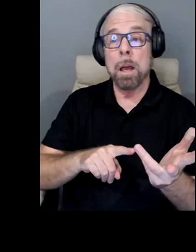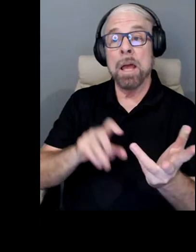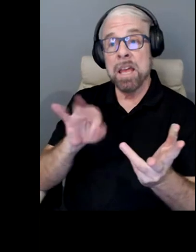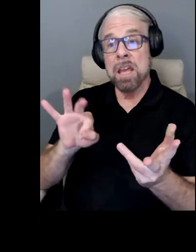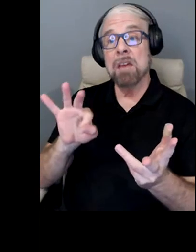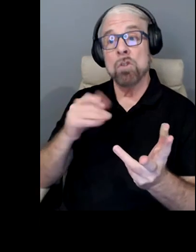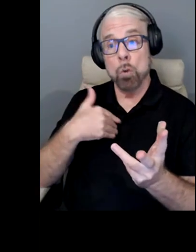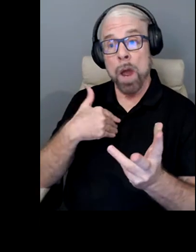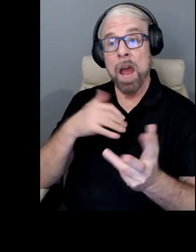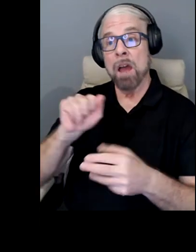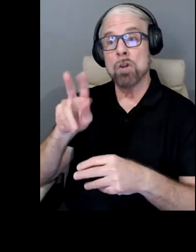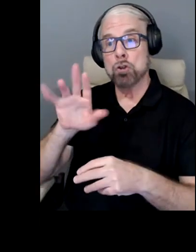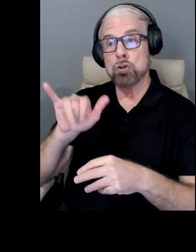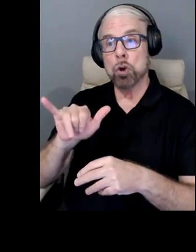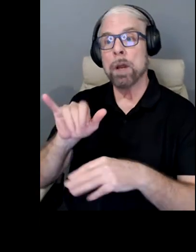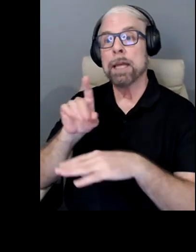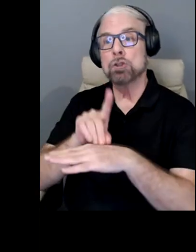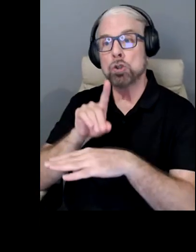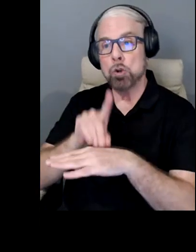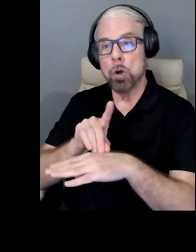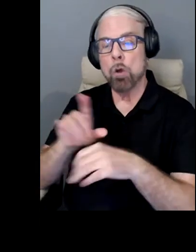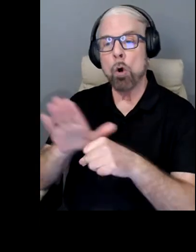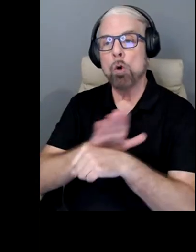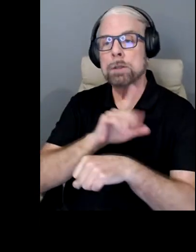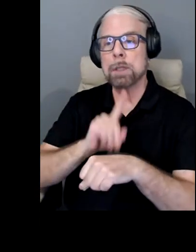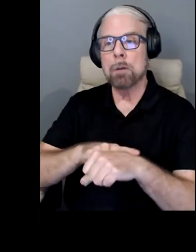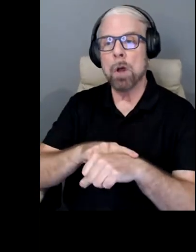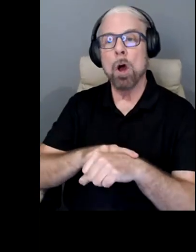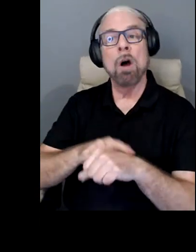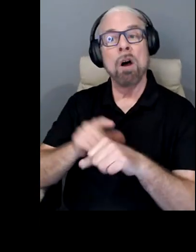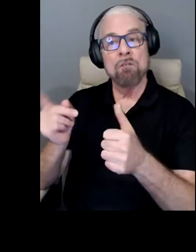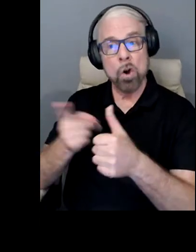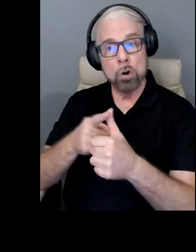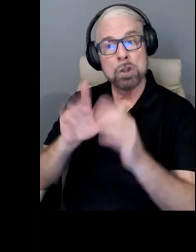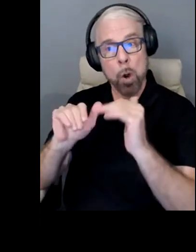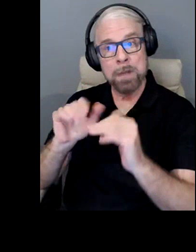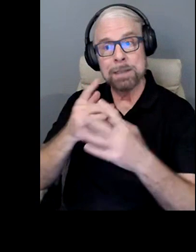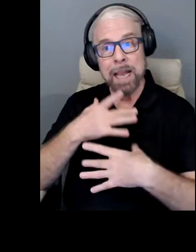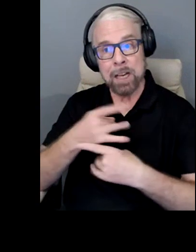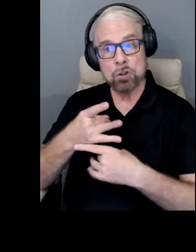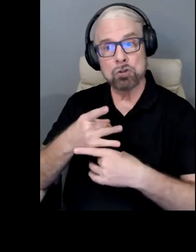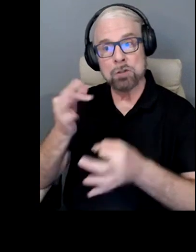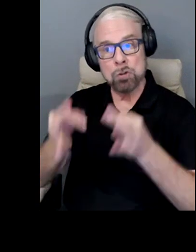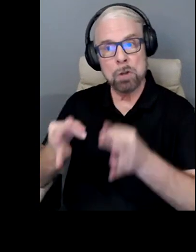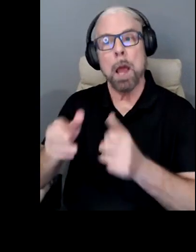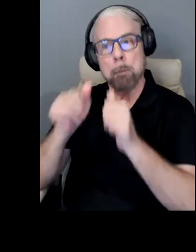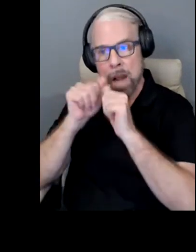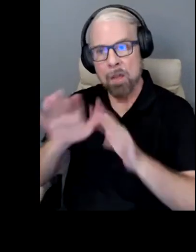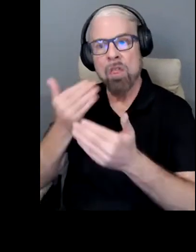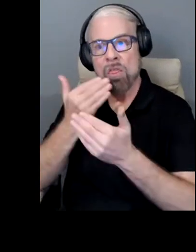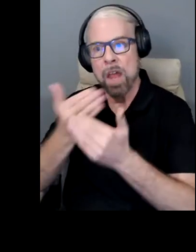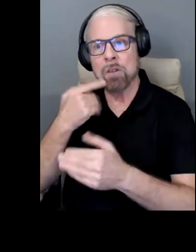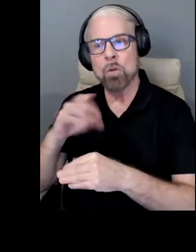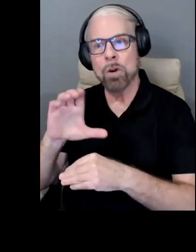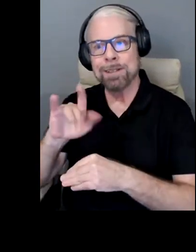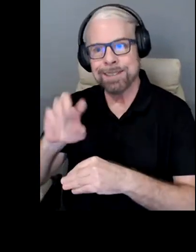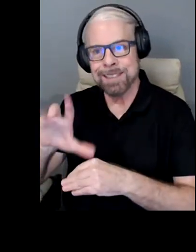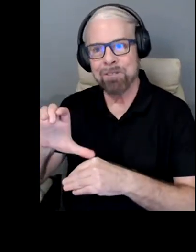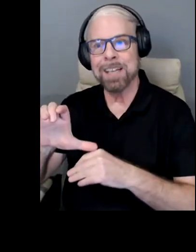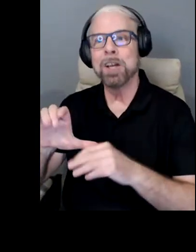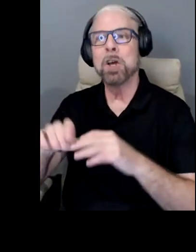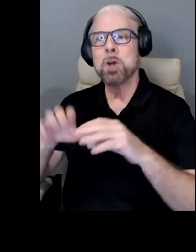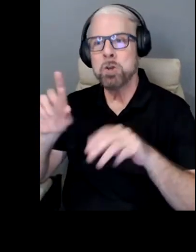jury duty during the whole time, first, I hope it's an interesting trial and bless you. Thank you for your civic duty. But